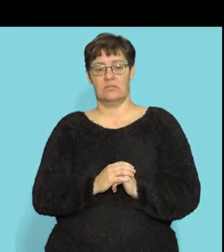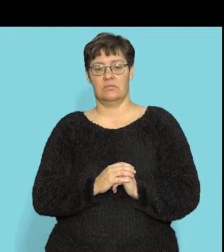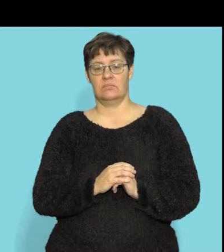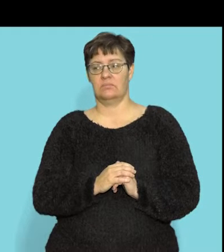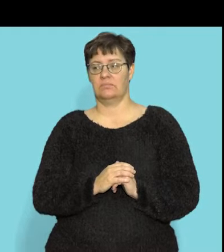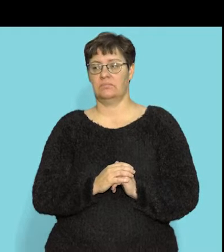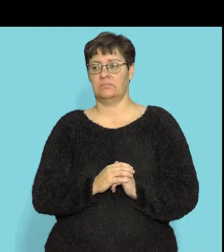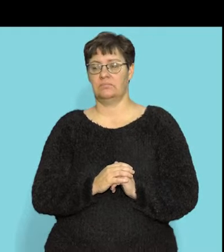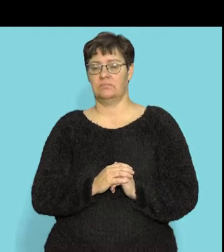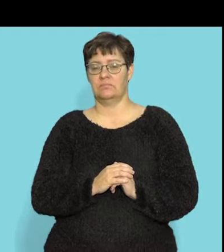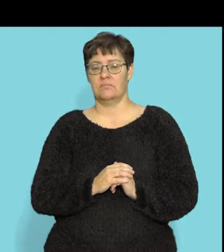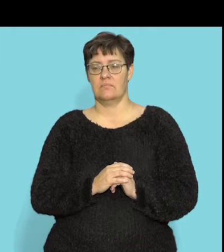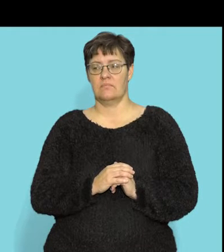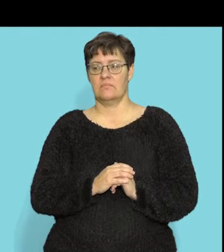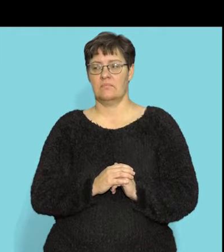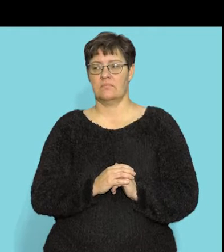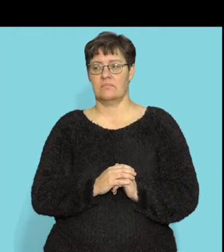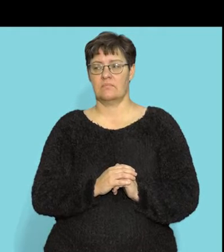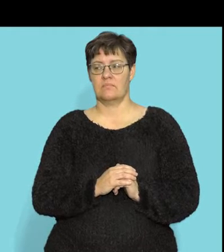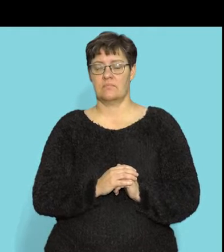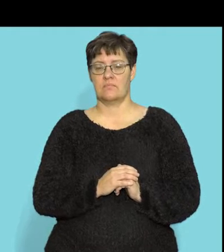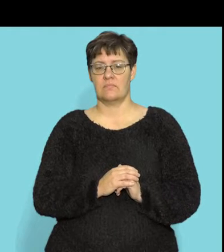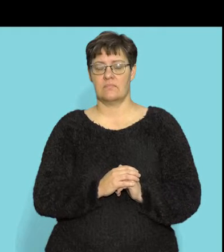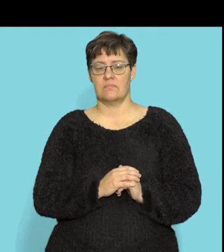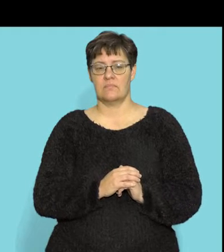the total resistance increases,